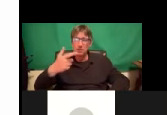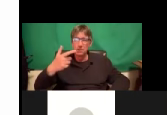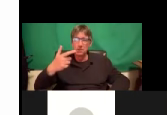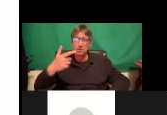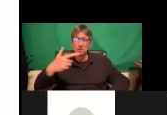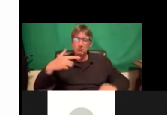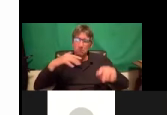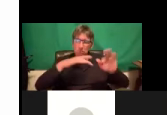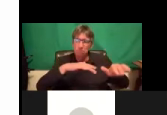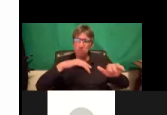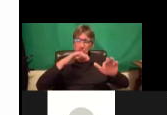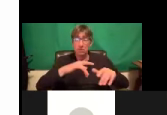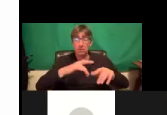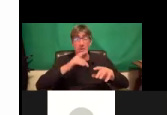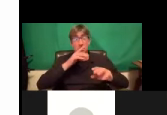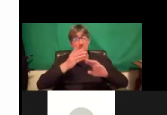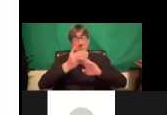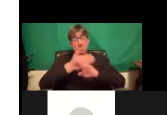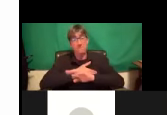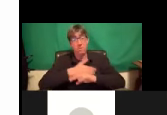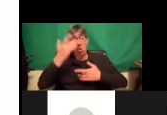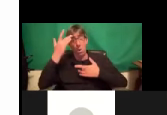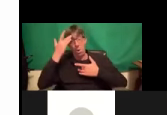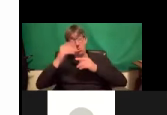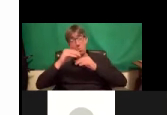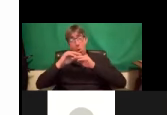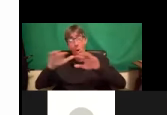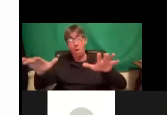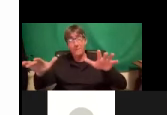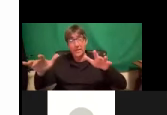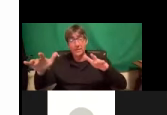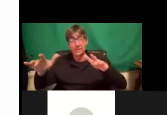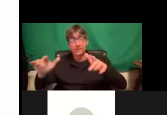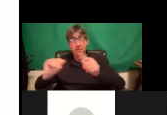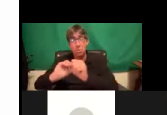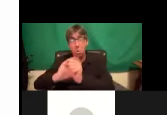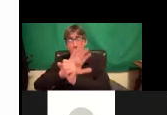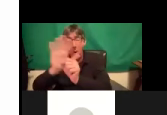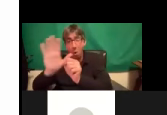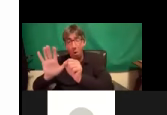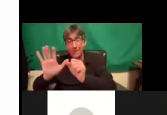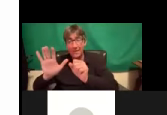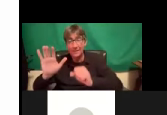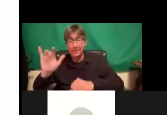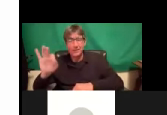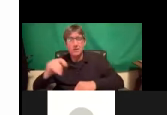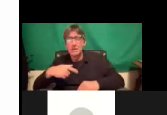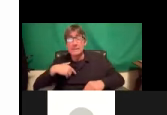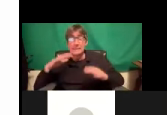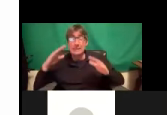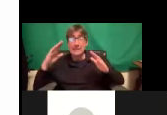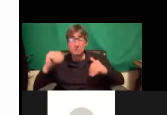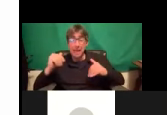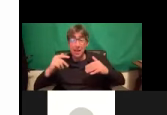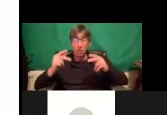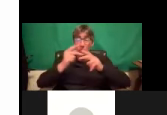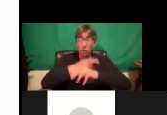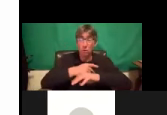to the COVID times, and then we don't expect to be better than prior to COVID times, that we're going to have problems